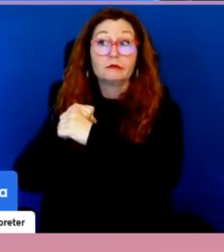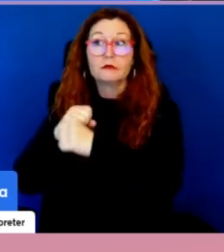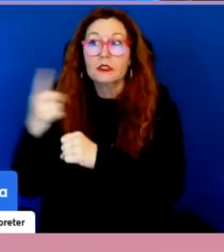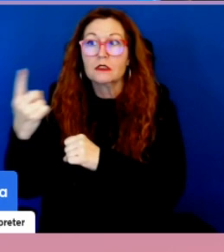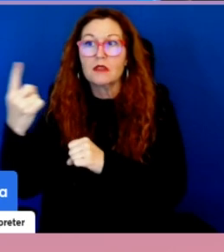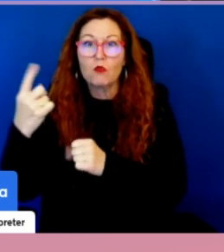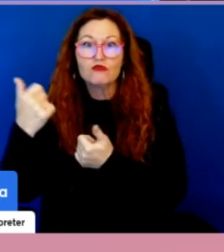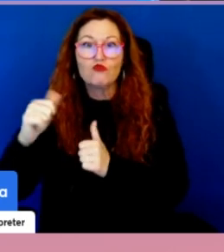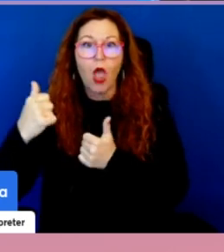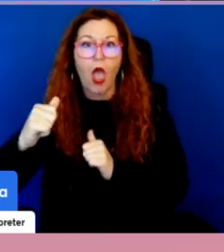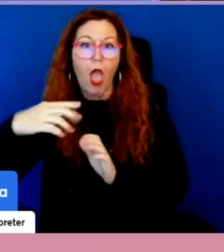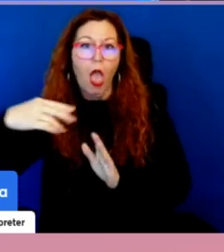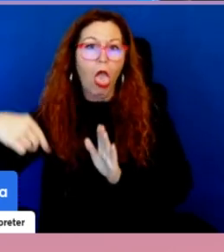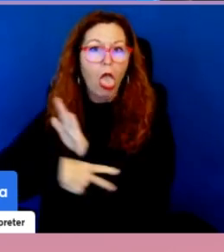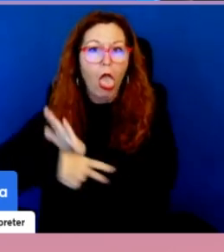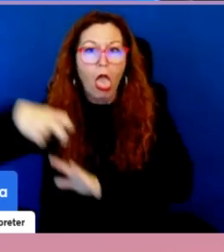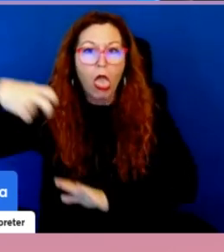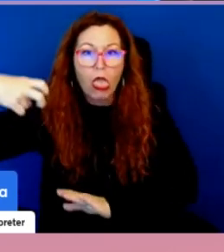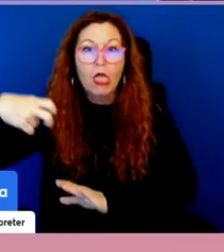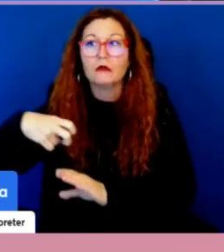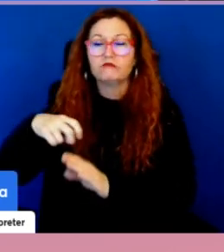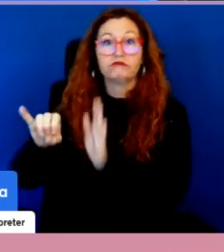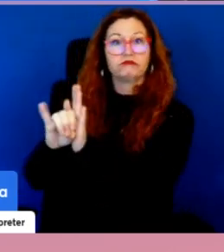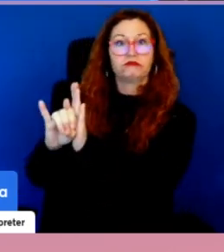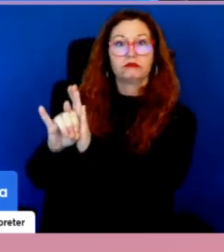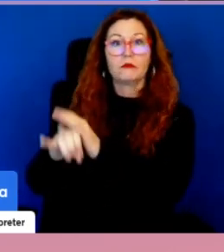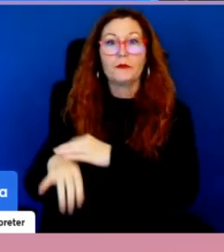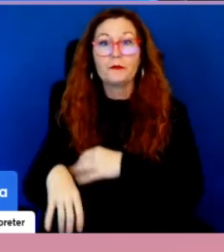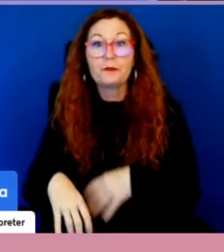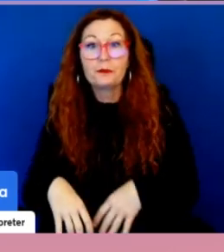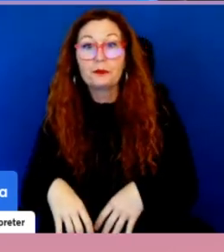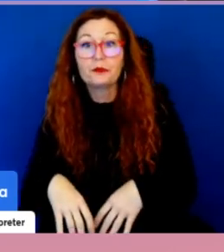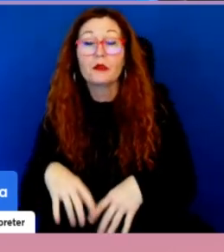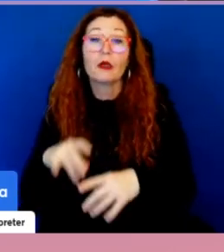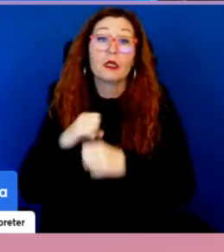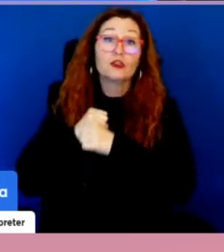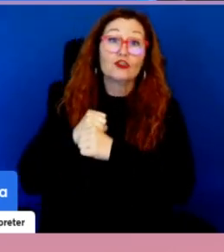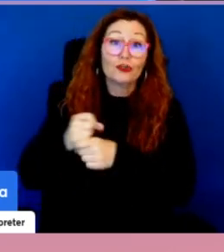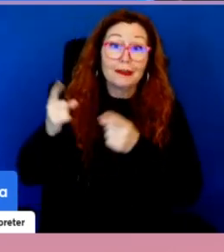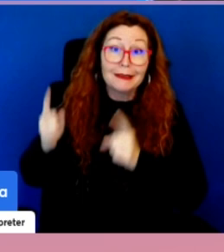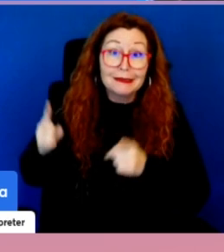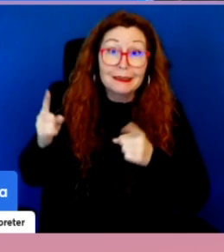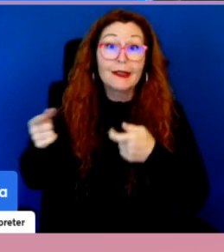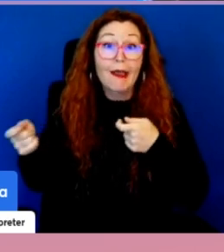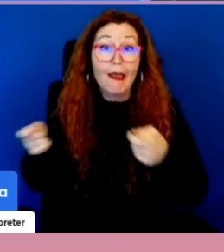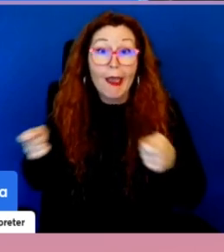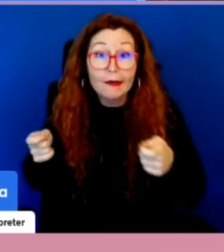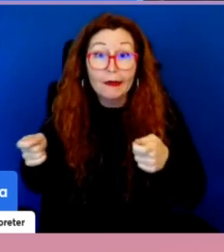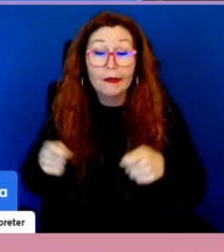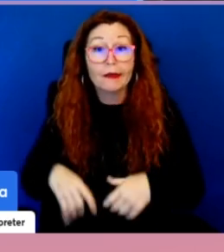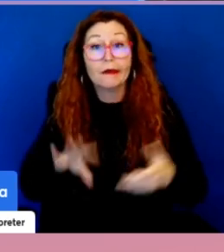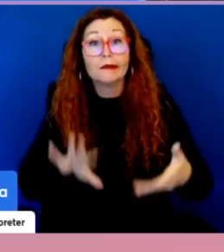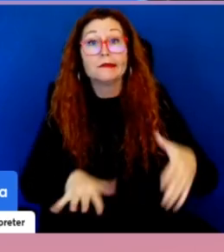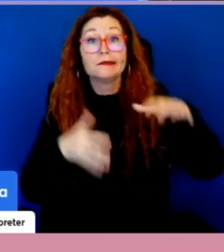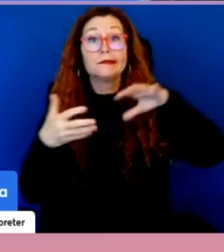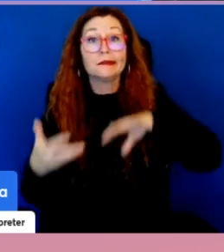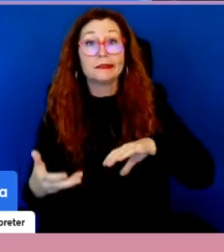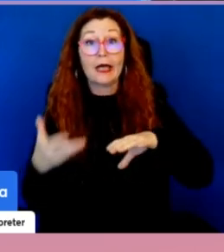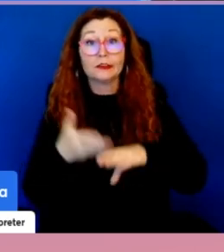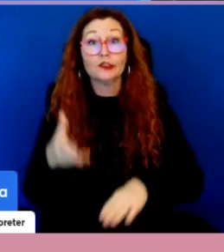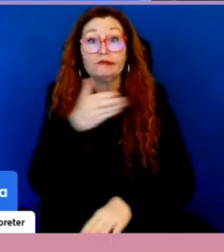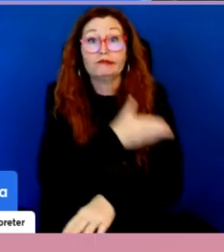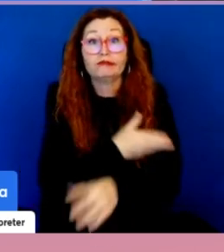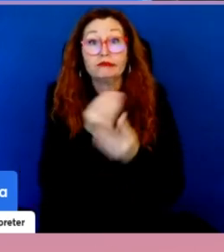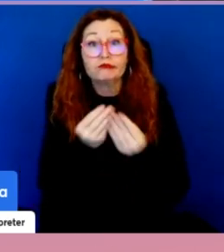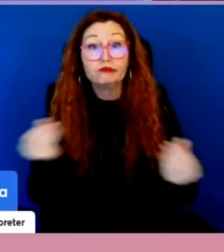detection. Under availability, you have things like security incident handling, disaster recovery. And